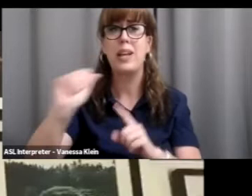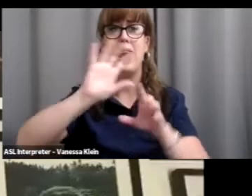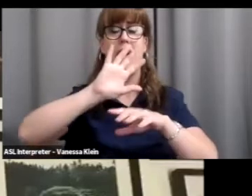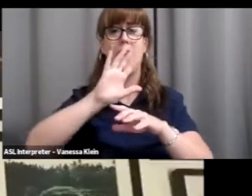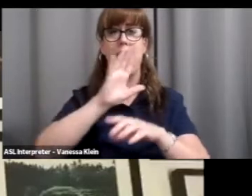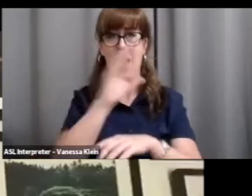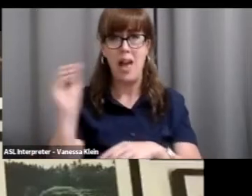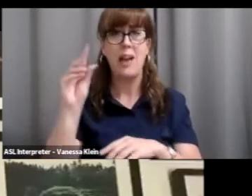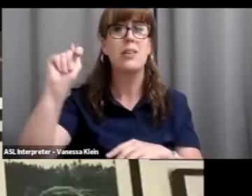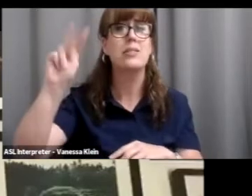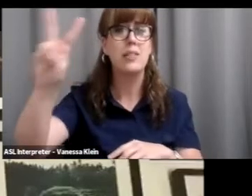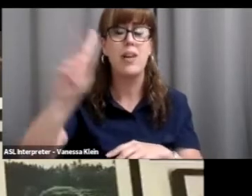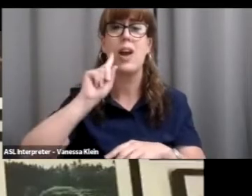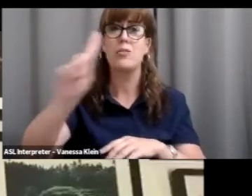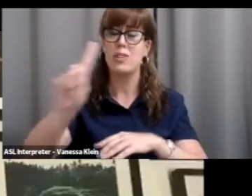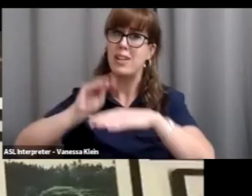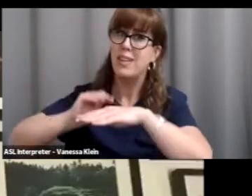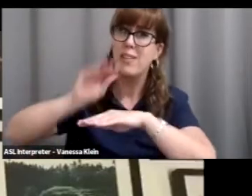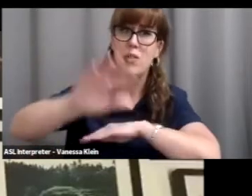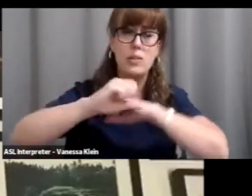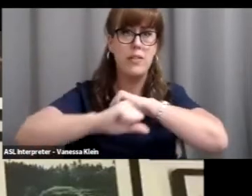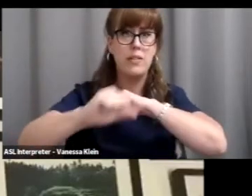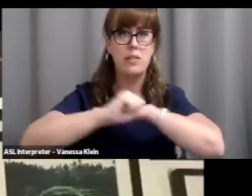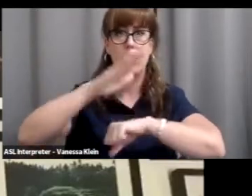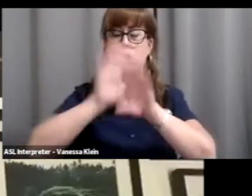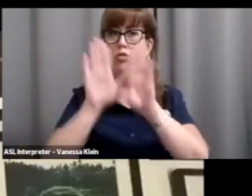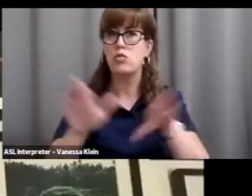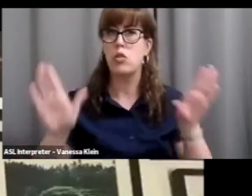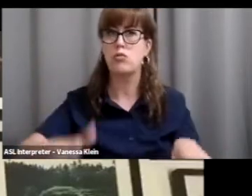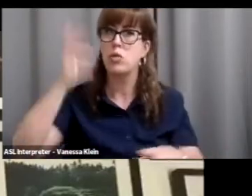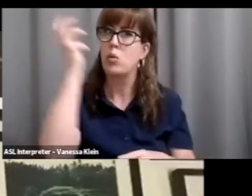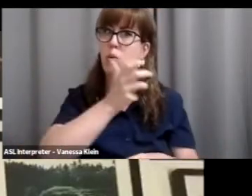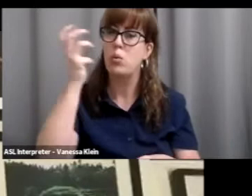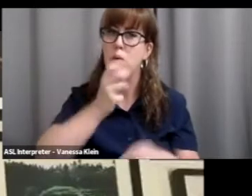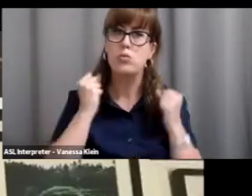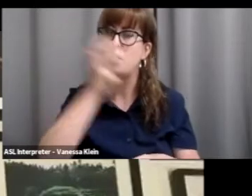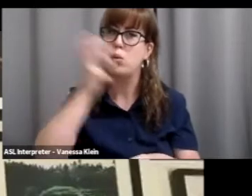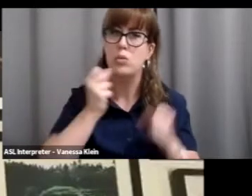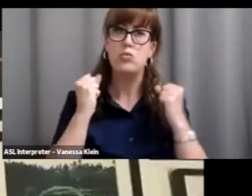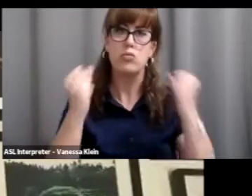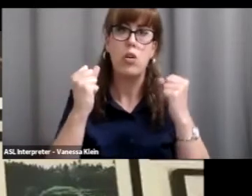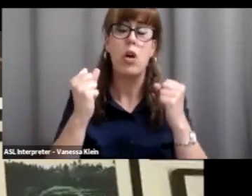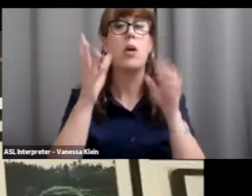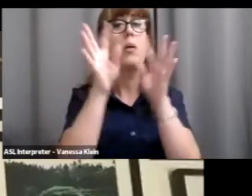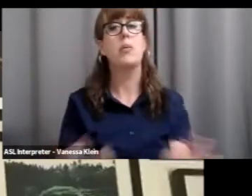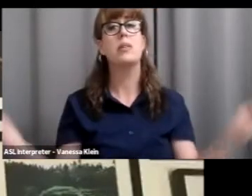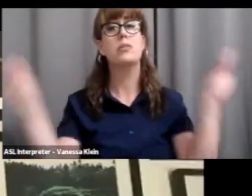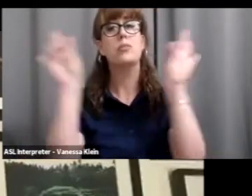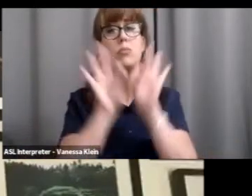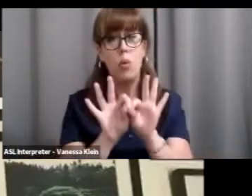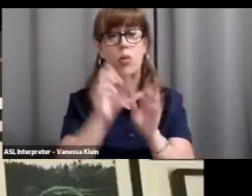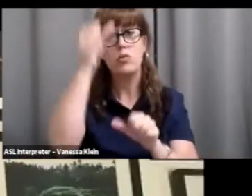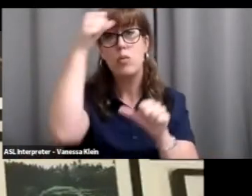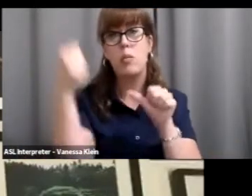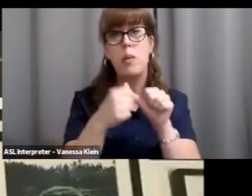of advertising on children is profound. Thus, it is important for us to remember the kinds of advertising likely